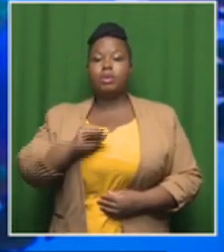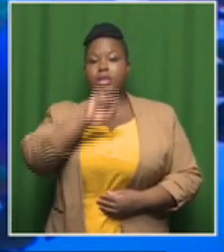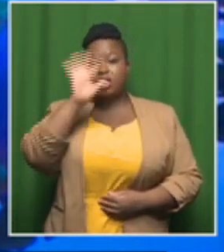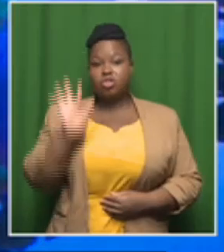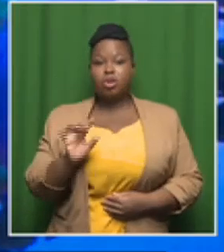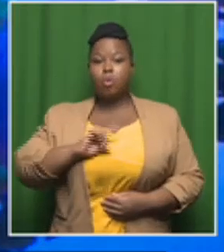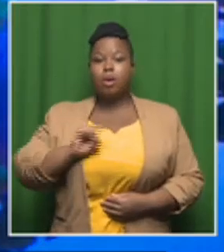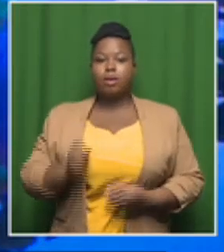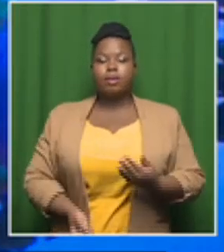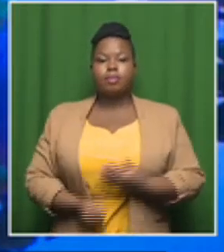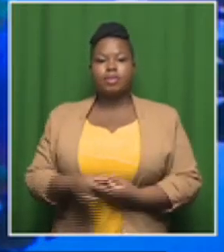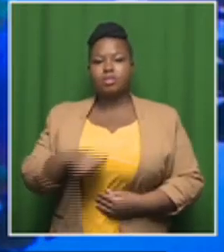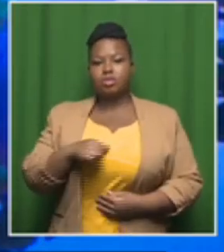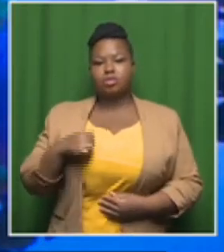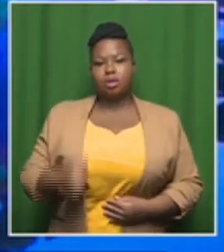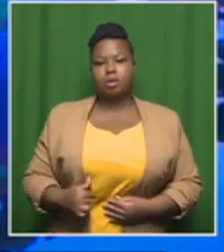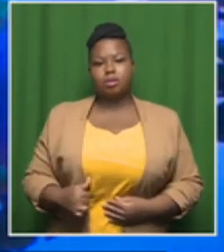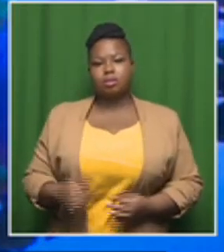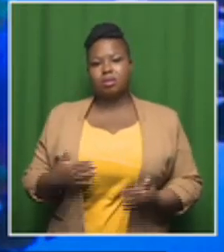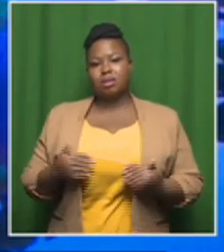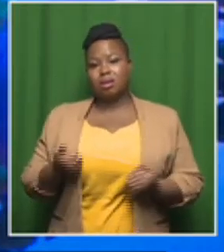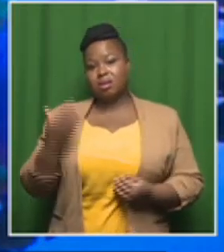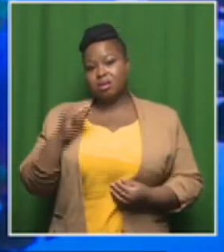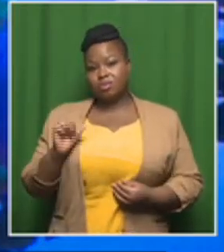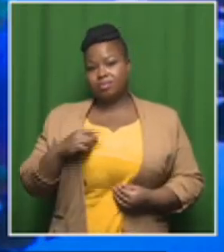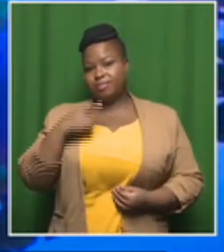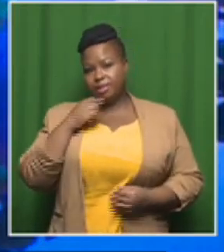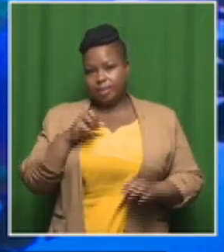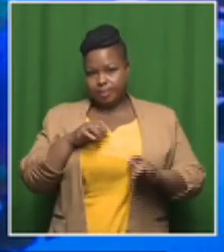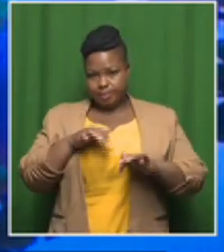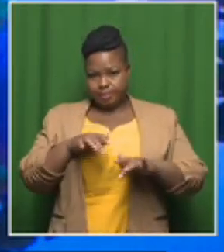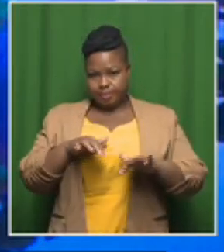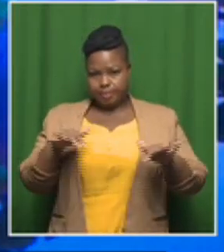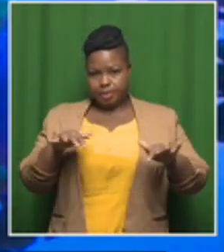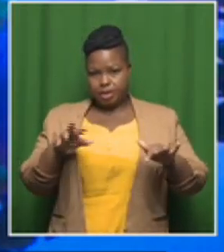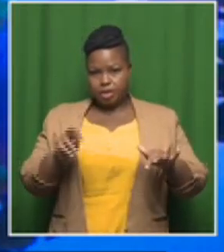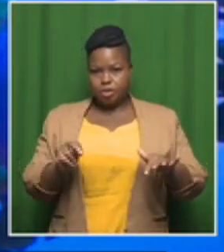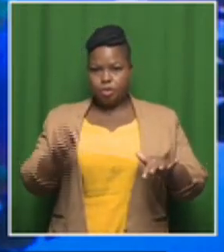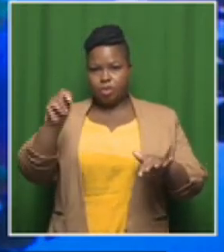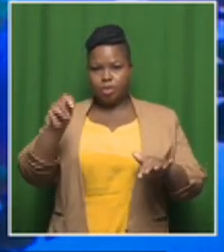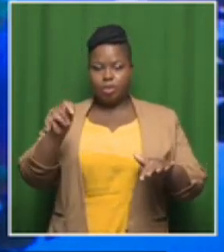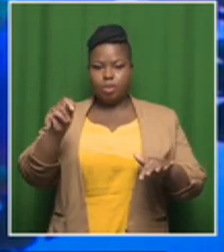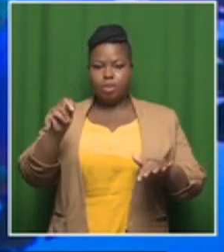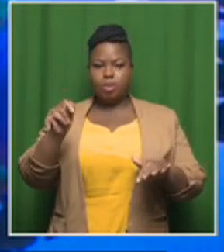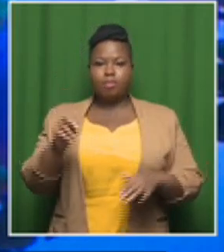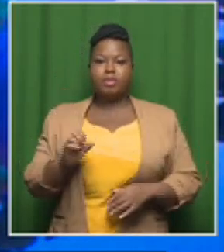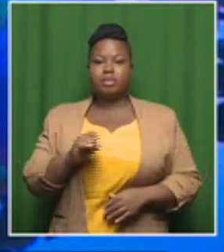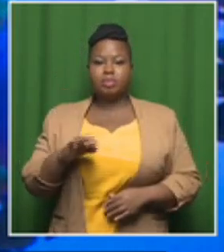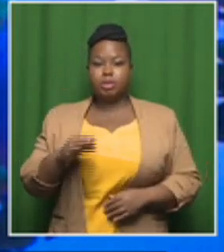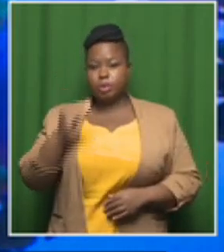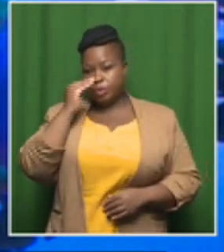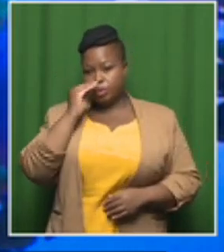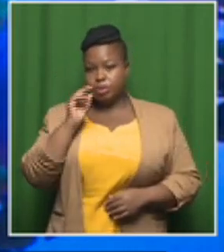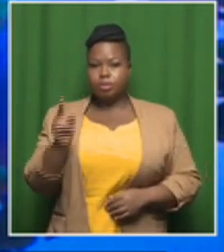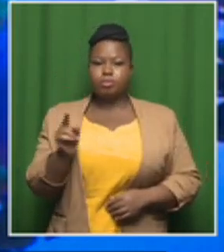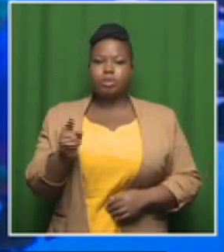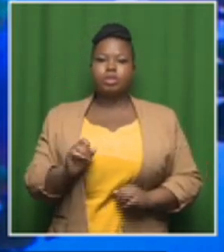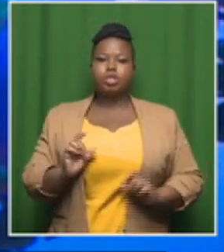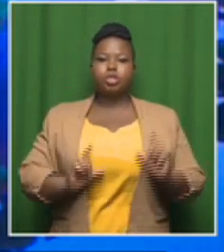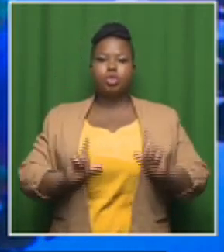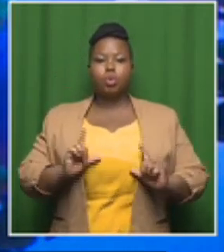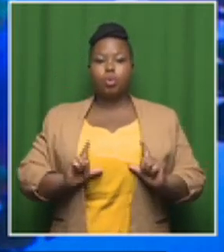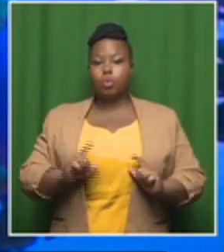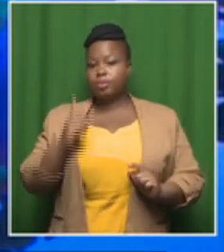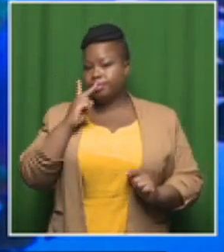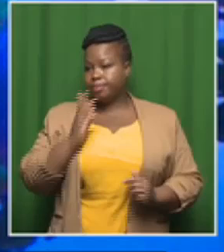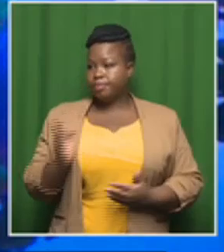in China. Well, China's health authority last week said the virus was spreading throughout the country's north. SABC News correspondent Chris